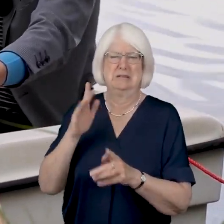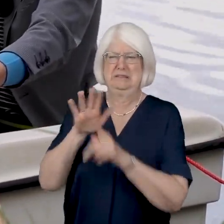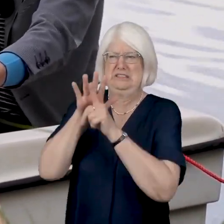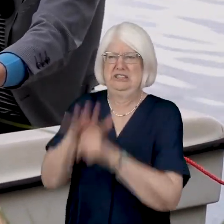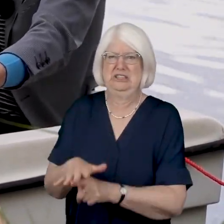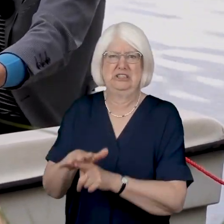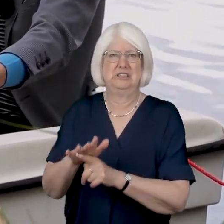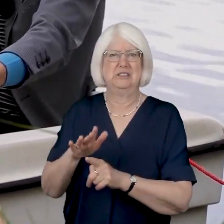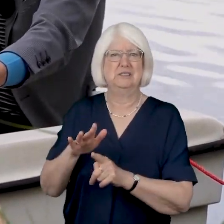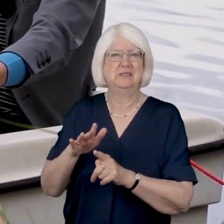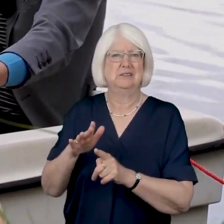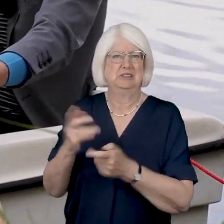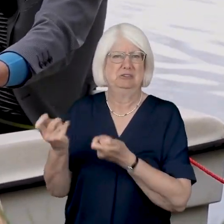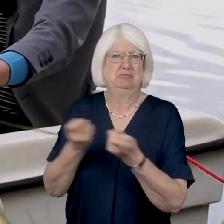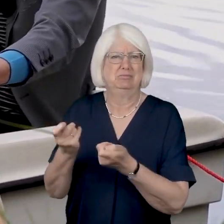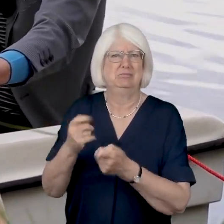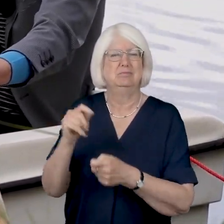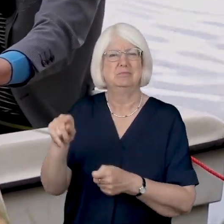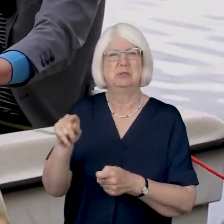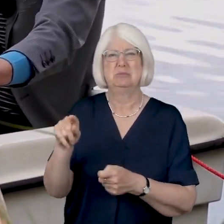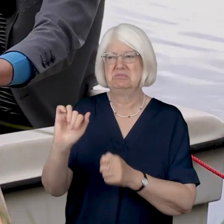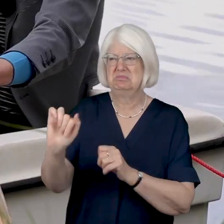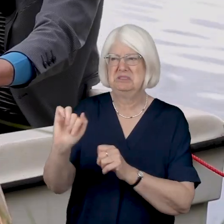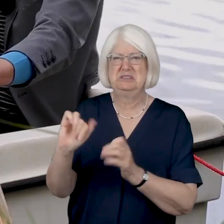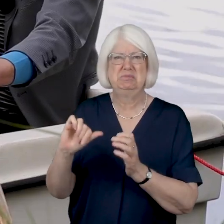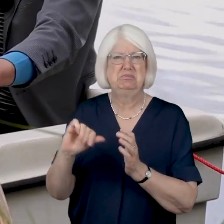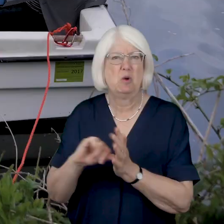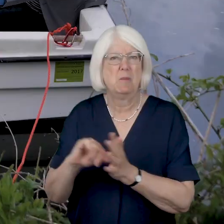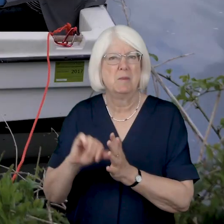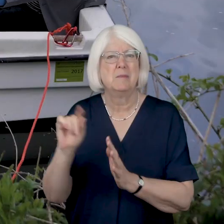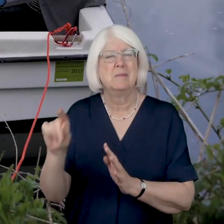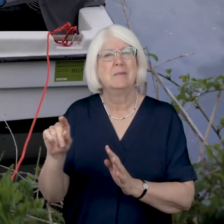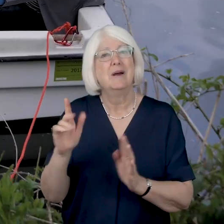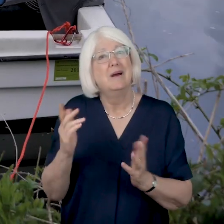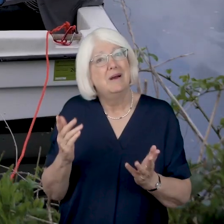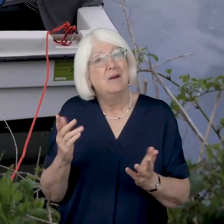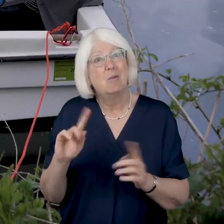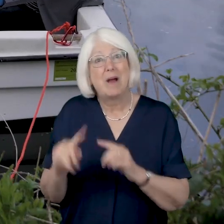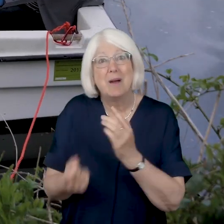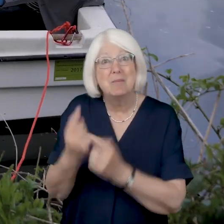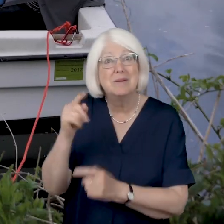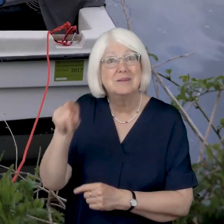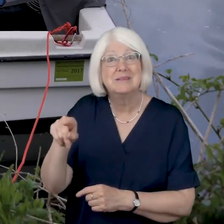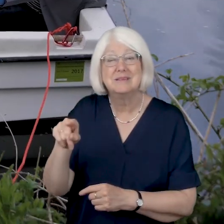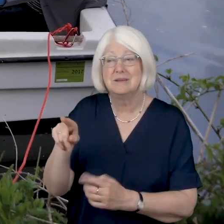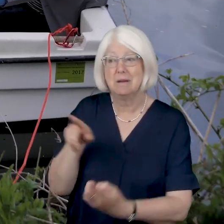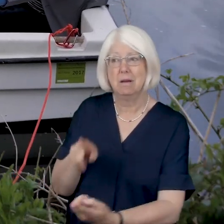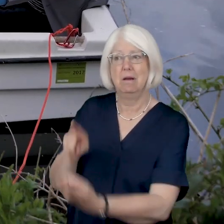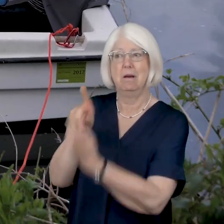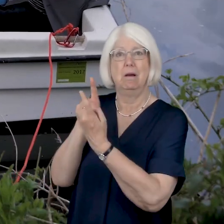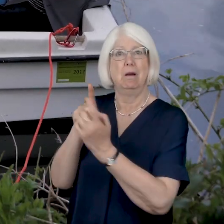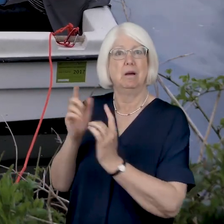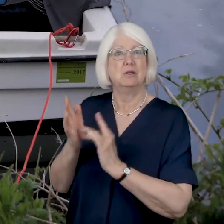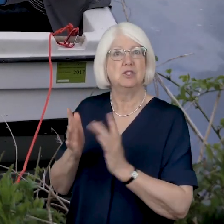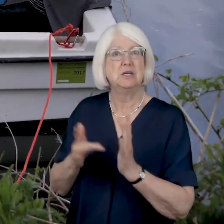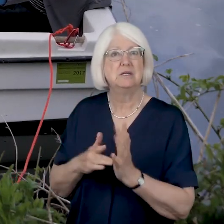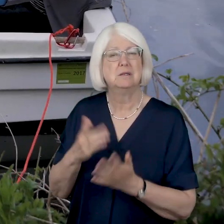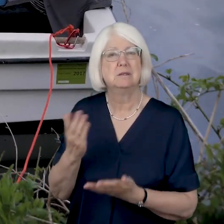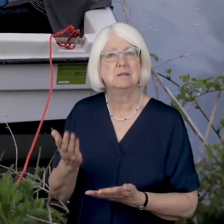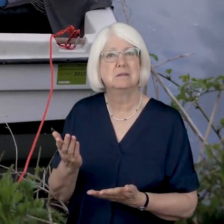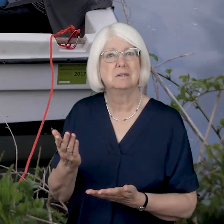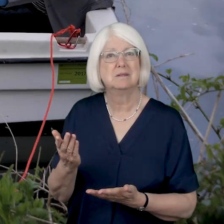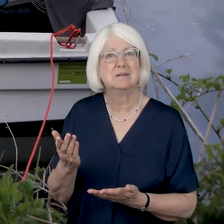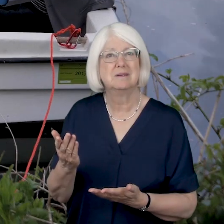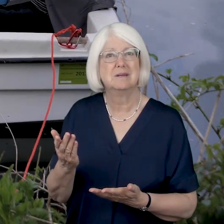of domination for the situation and his own troubles. But the thing that happens on the other side of the lake is through an encounter with